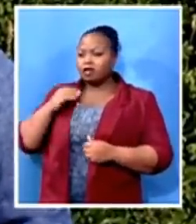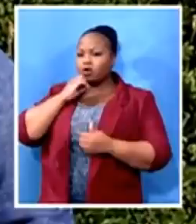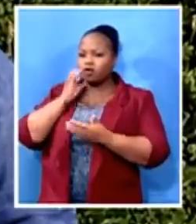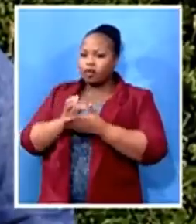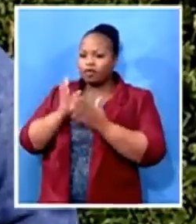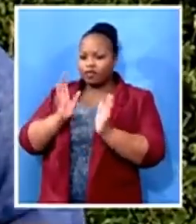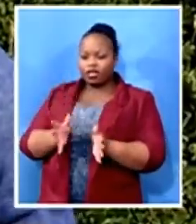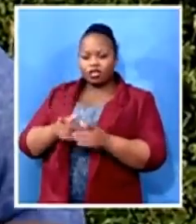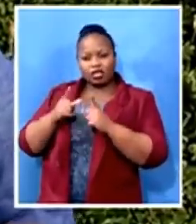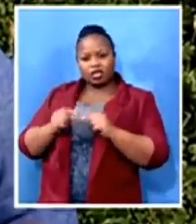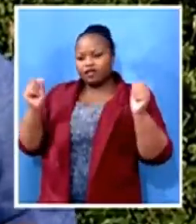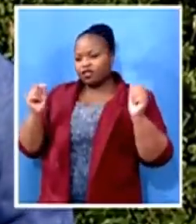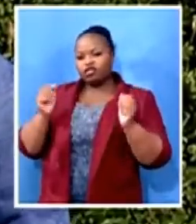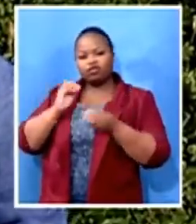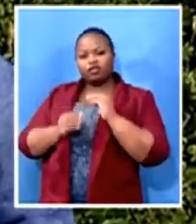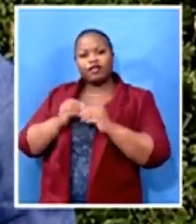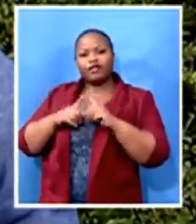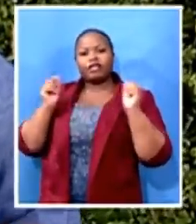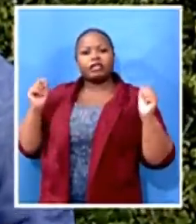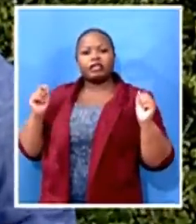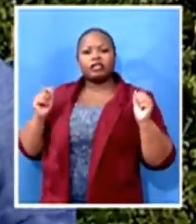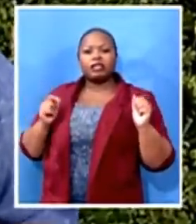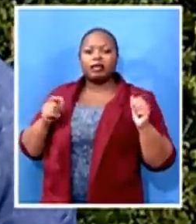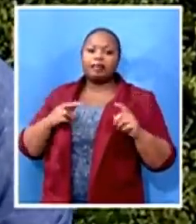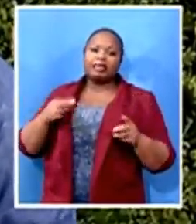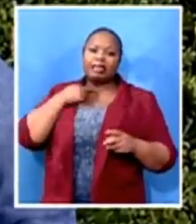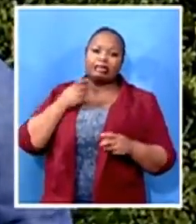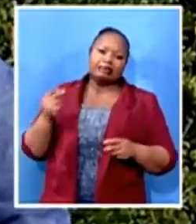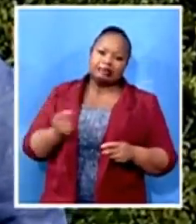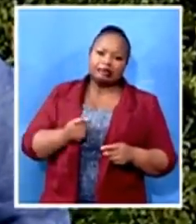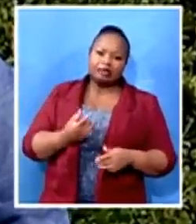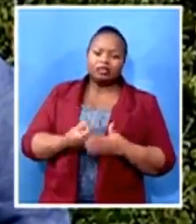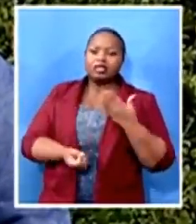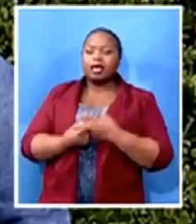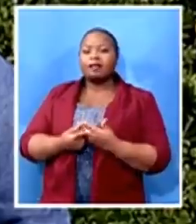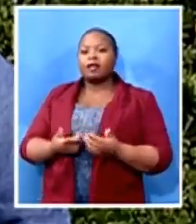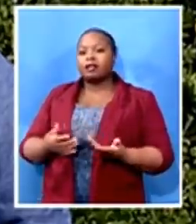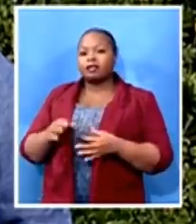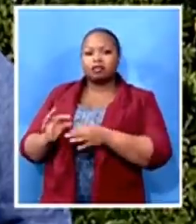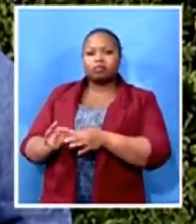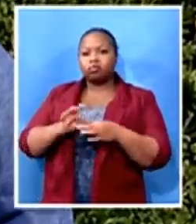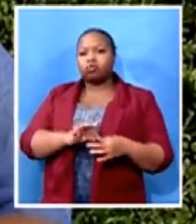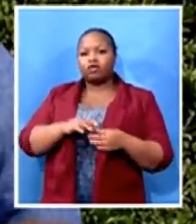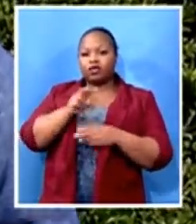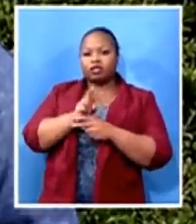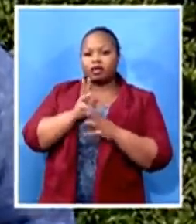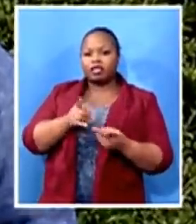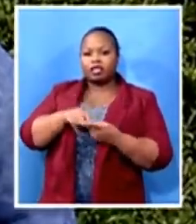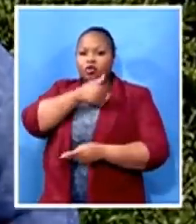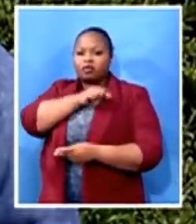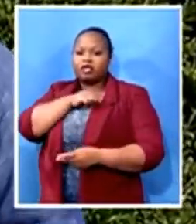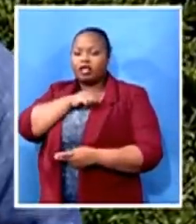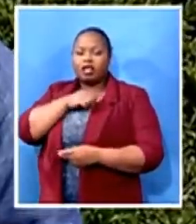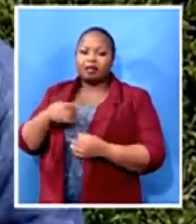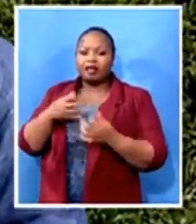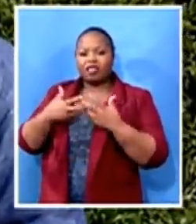it's unfortunate that there was just a lack of cooperation between the inspectors as well as the hospital at that moment. So the issue is sorted,